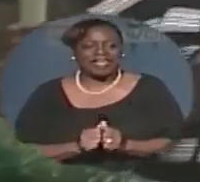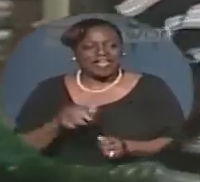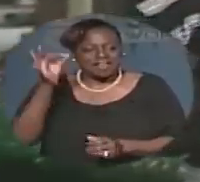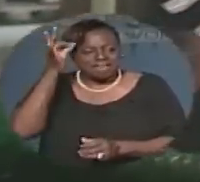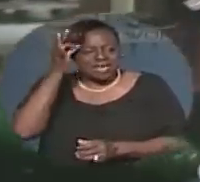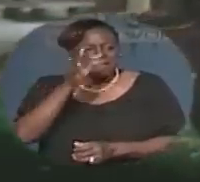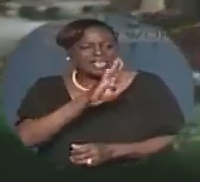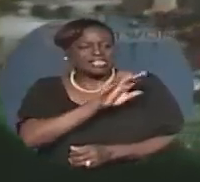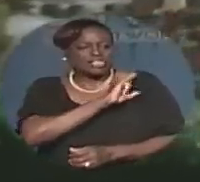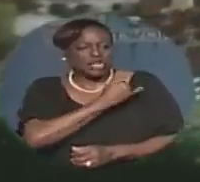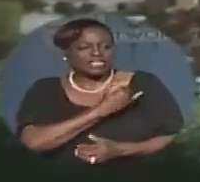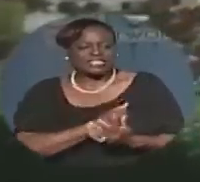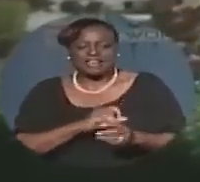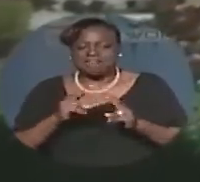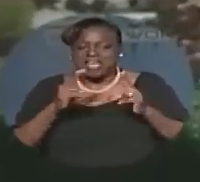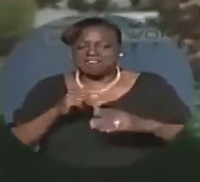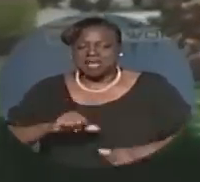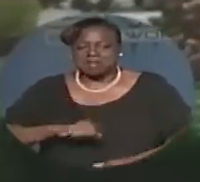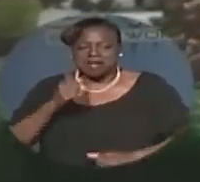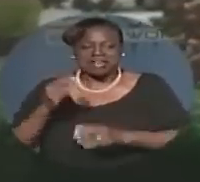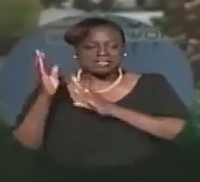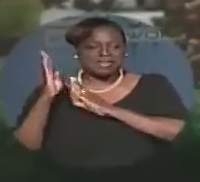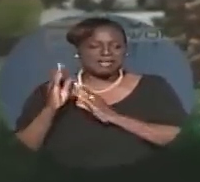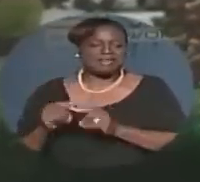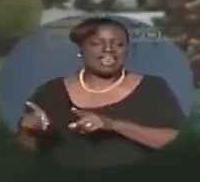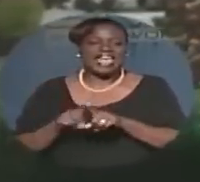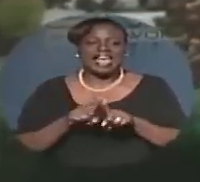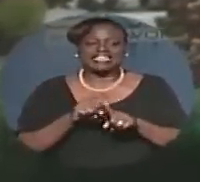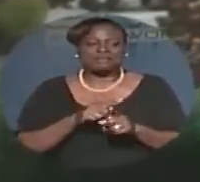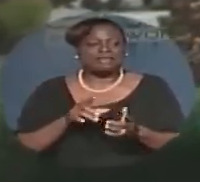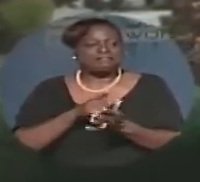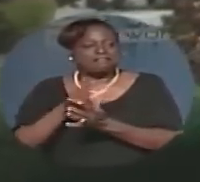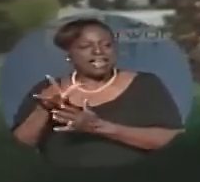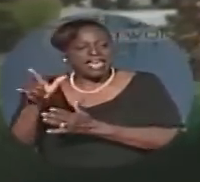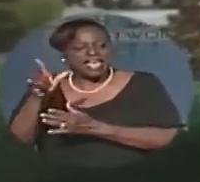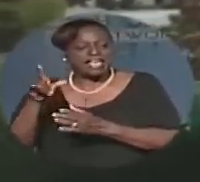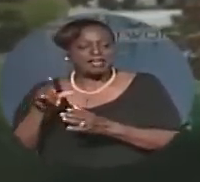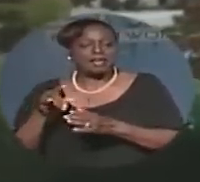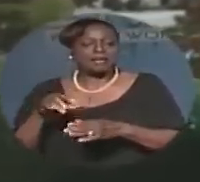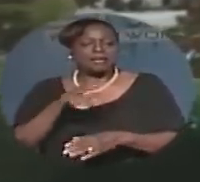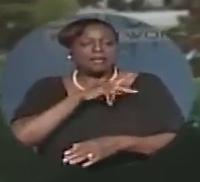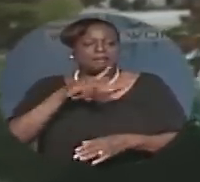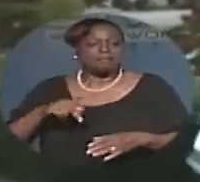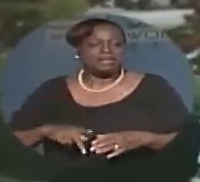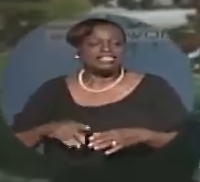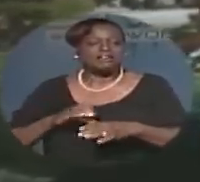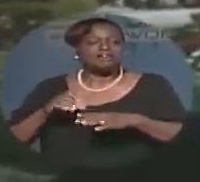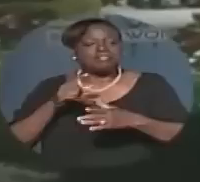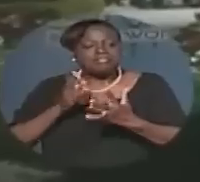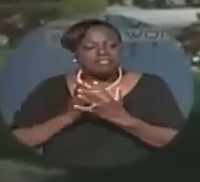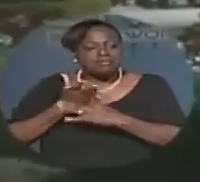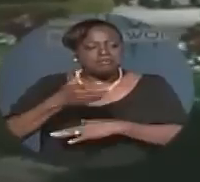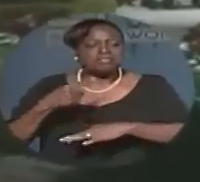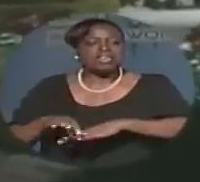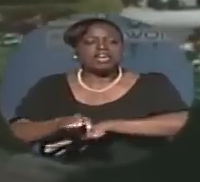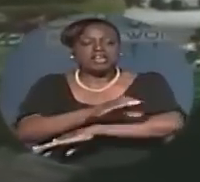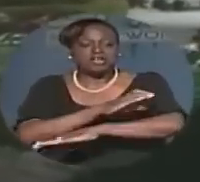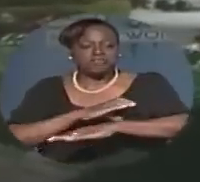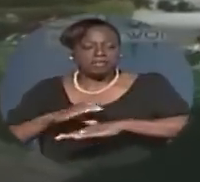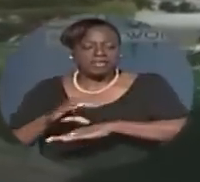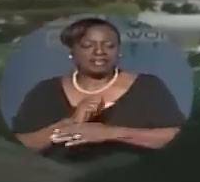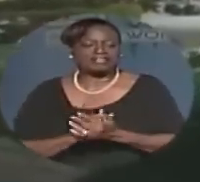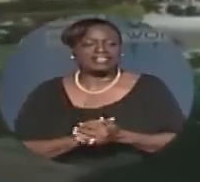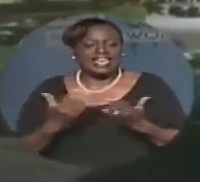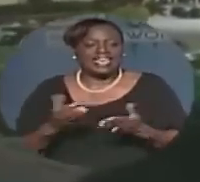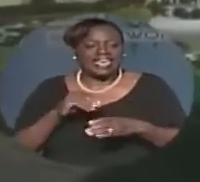Fabian Johnson, very, very proud Bahamian, as he will be flying Prince Harry through the Caribbean. He did yesterday to Belize, of course, this evening here in